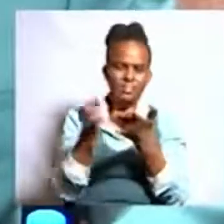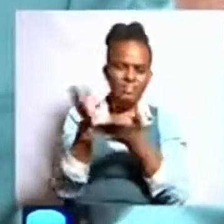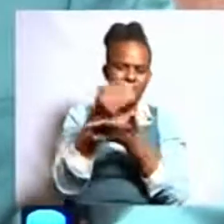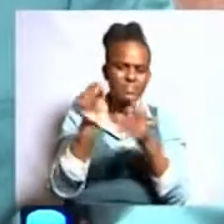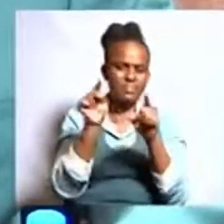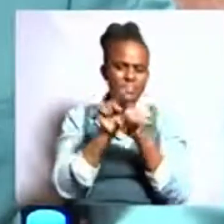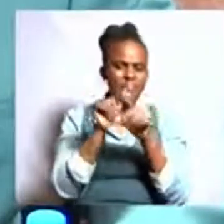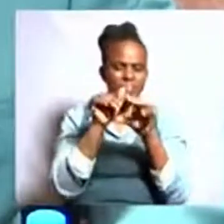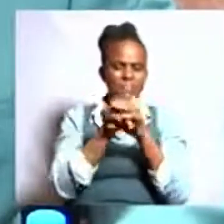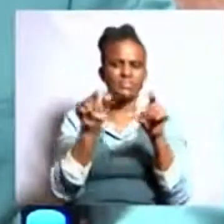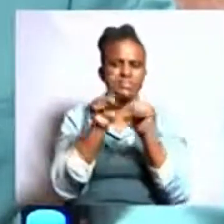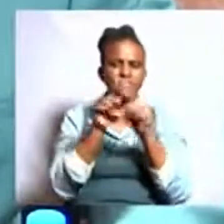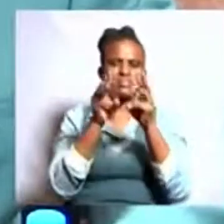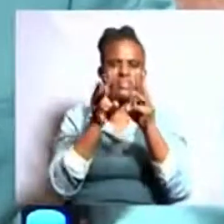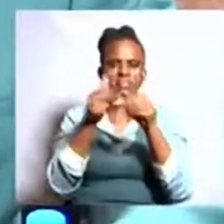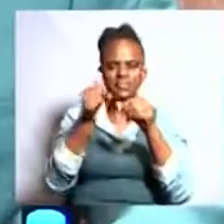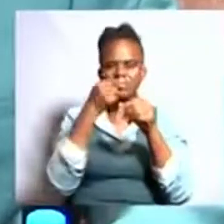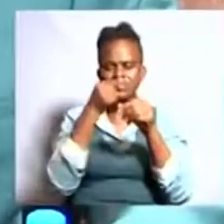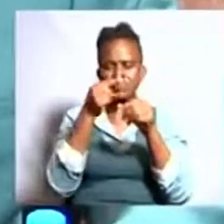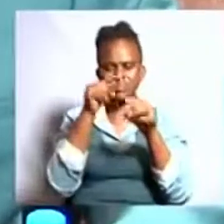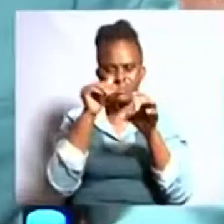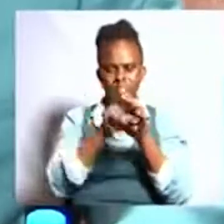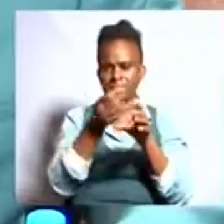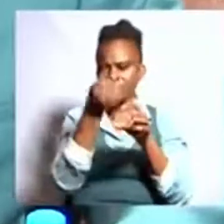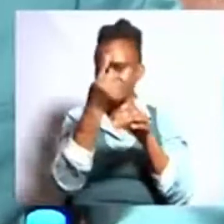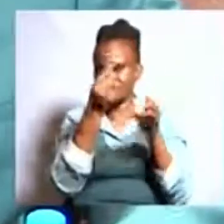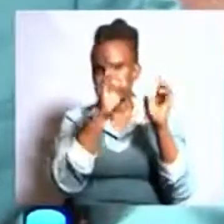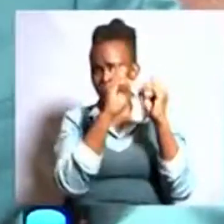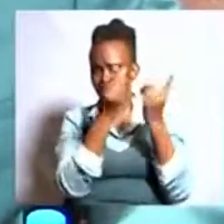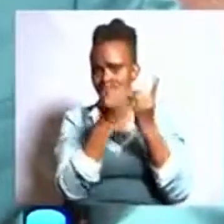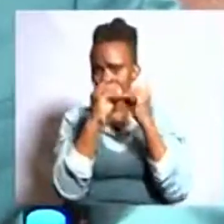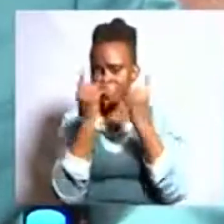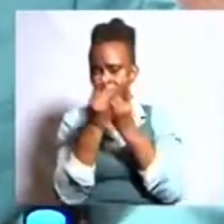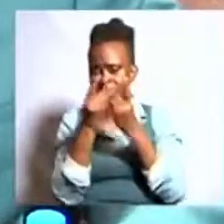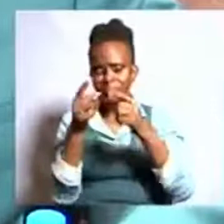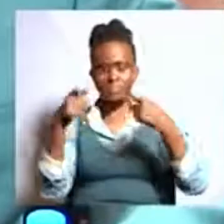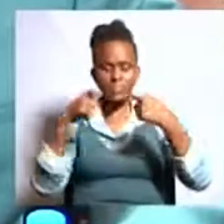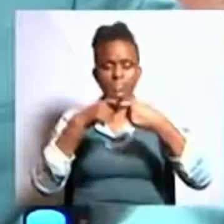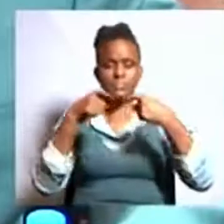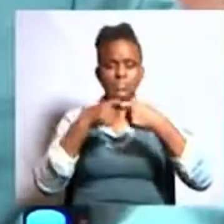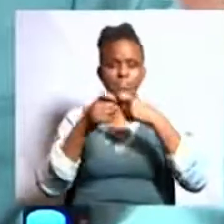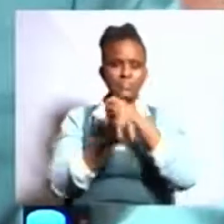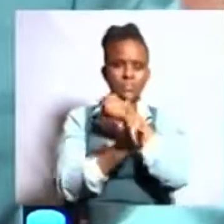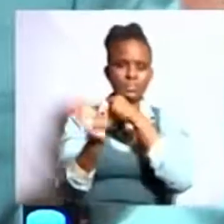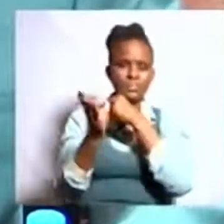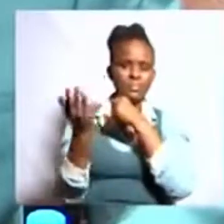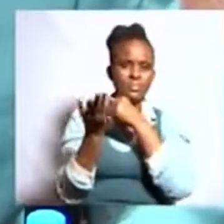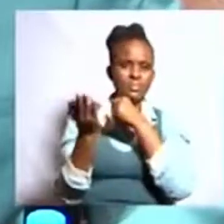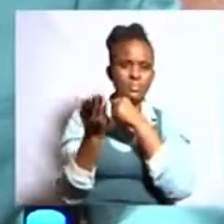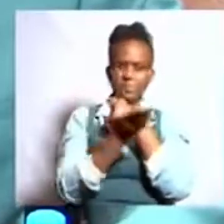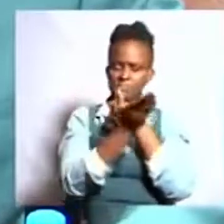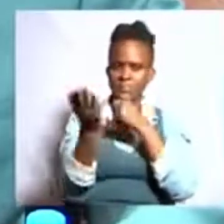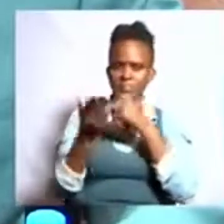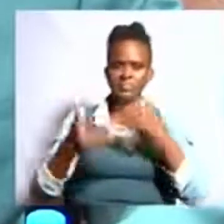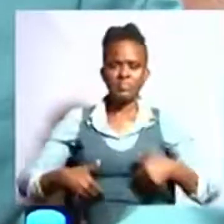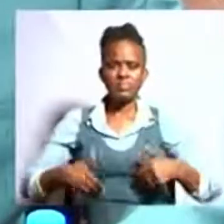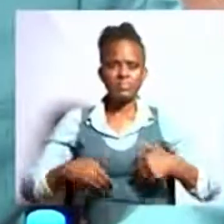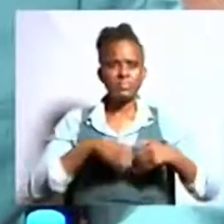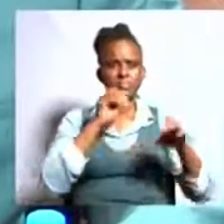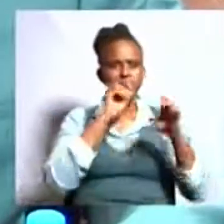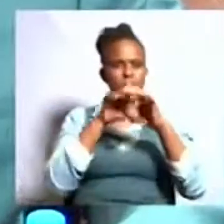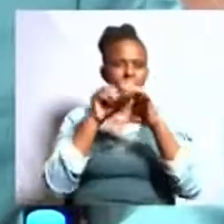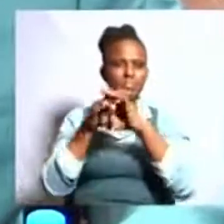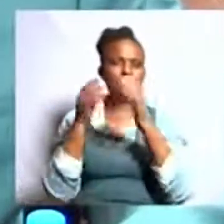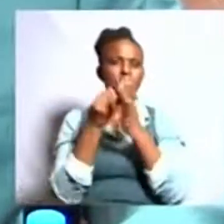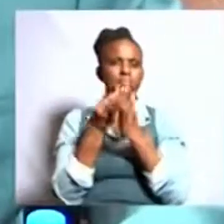vein, they are saying that because in the 11 districts, there's no Zanaco branch where these youths can deposit this